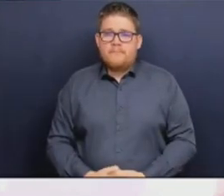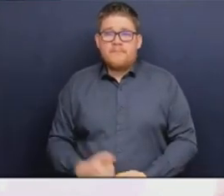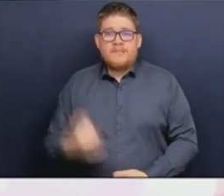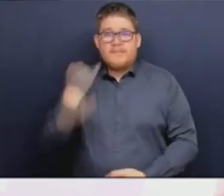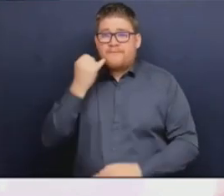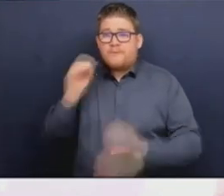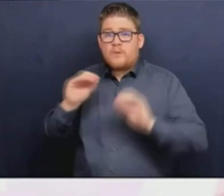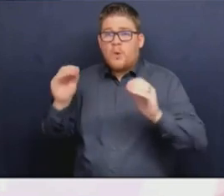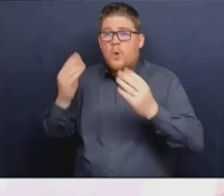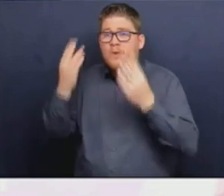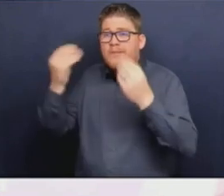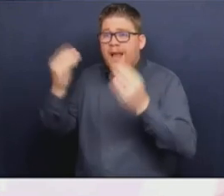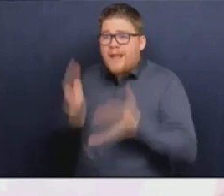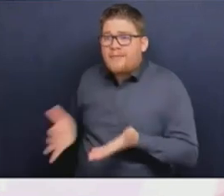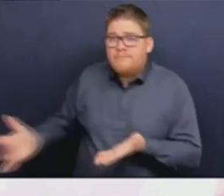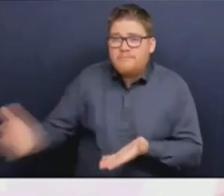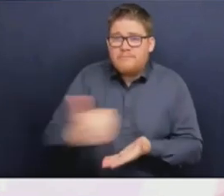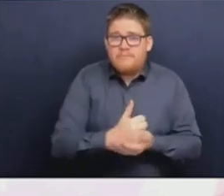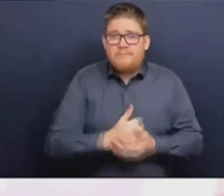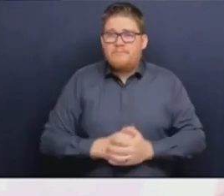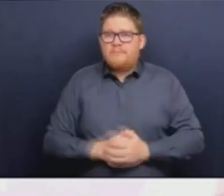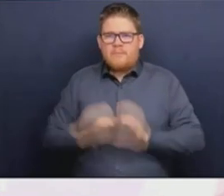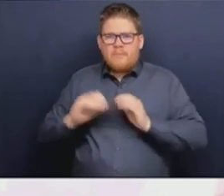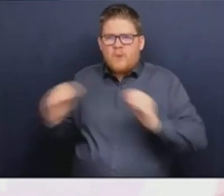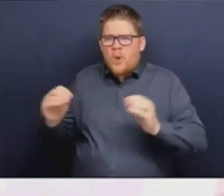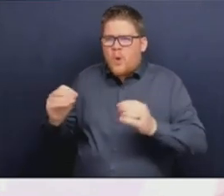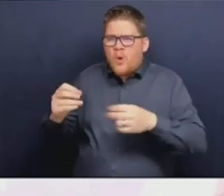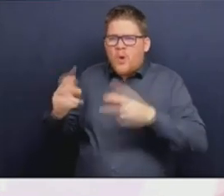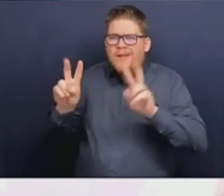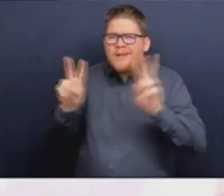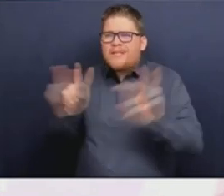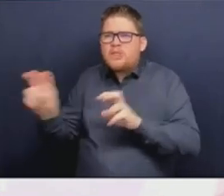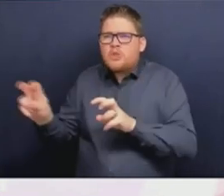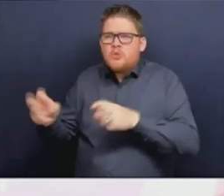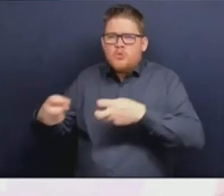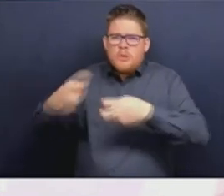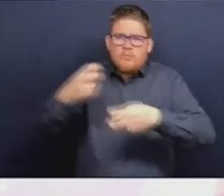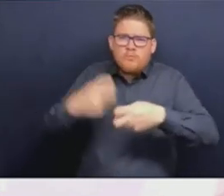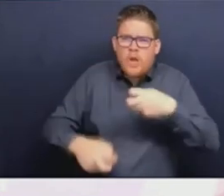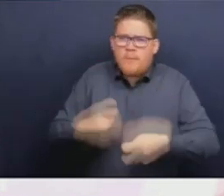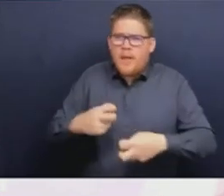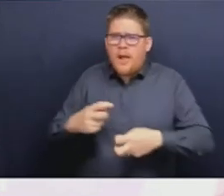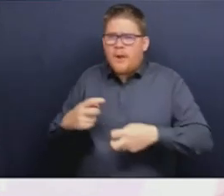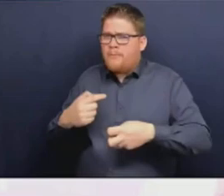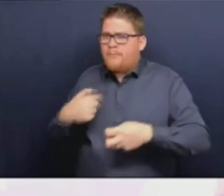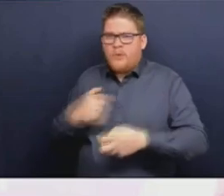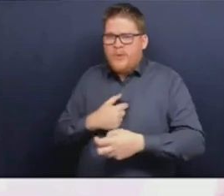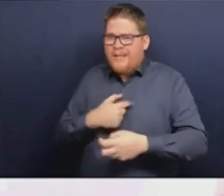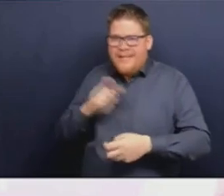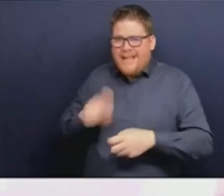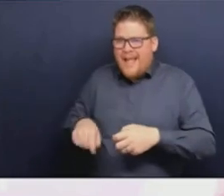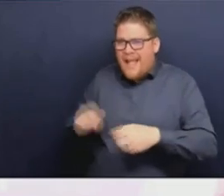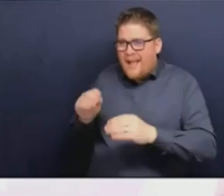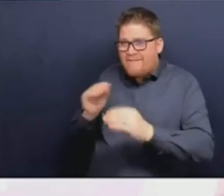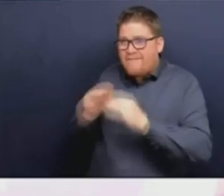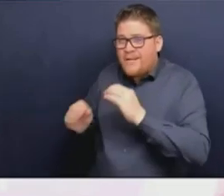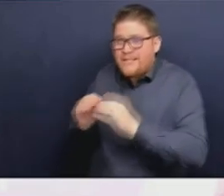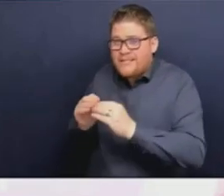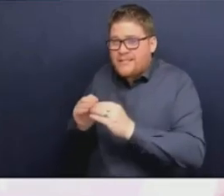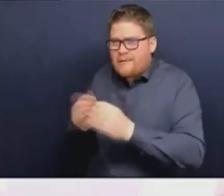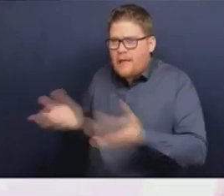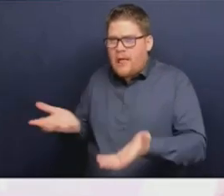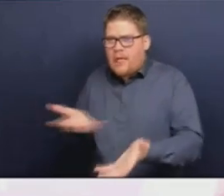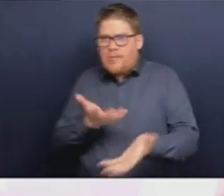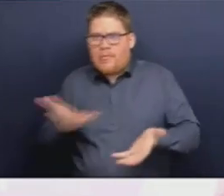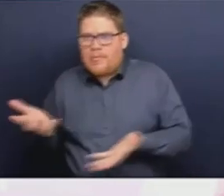problem, you cannot fix it. You cannot actually fix it because you don't know what you're